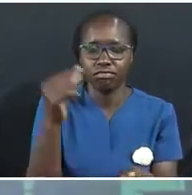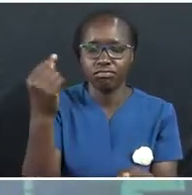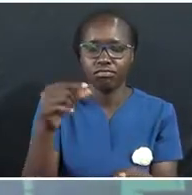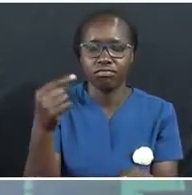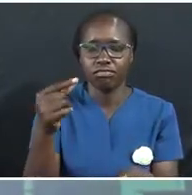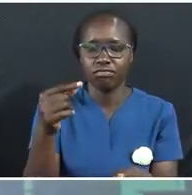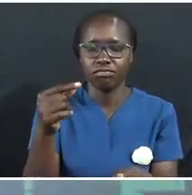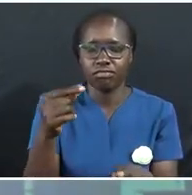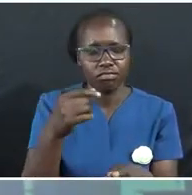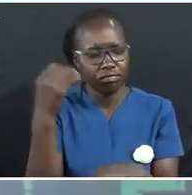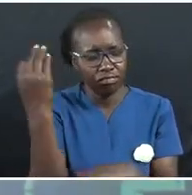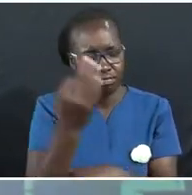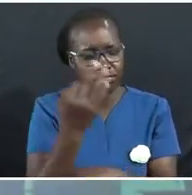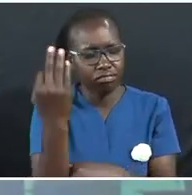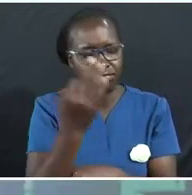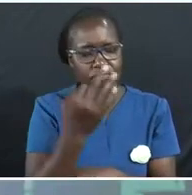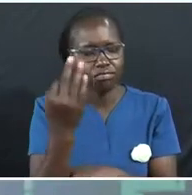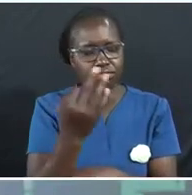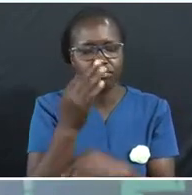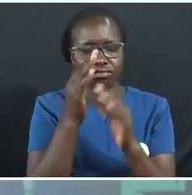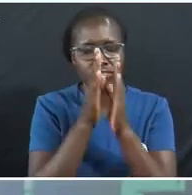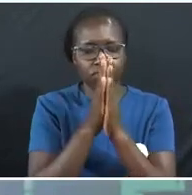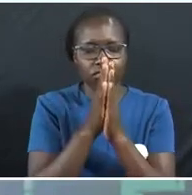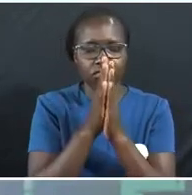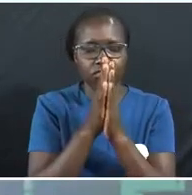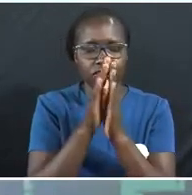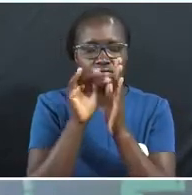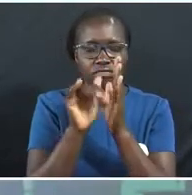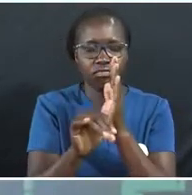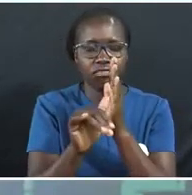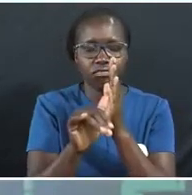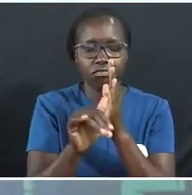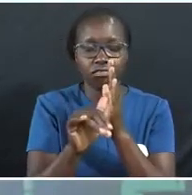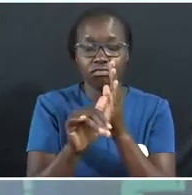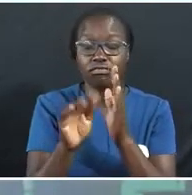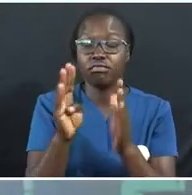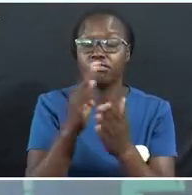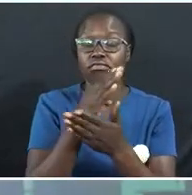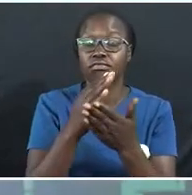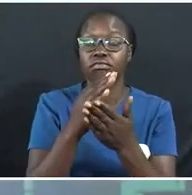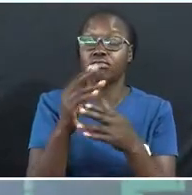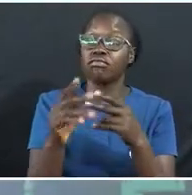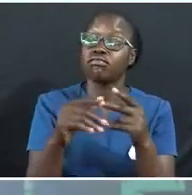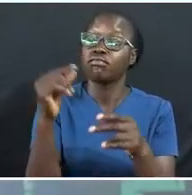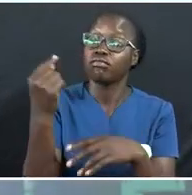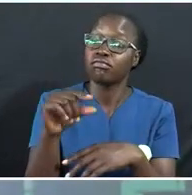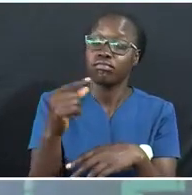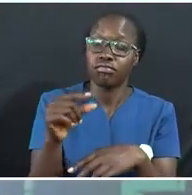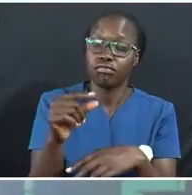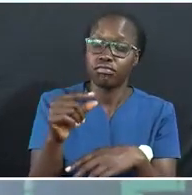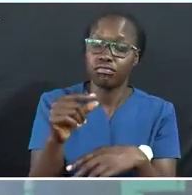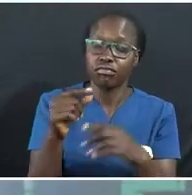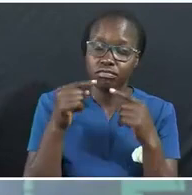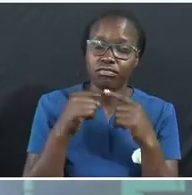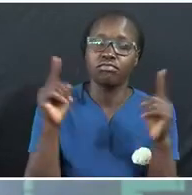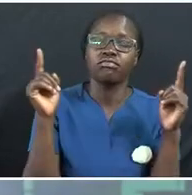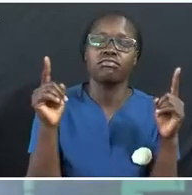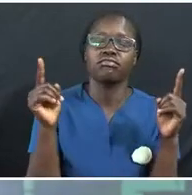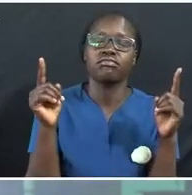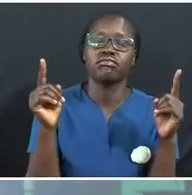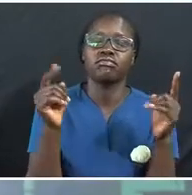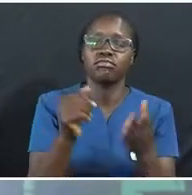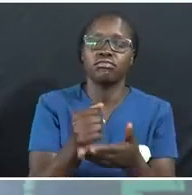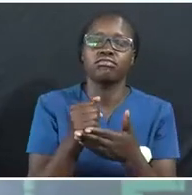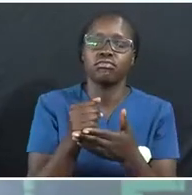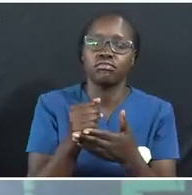is being preached. We pray that we may be part of that gospel proclamation.